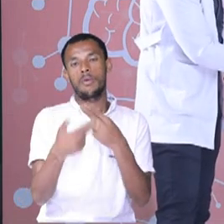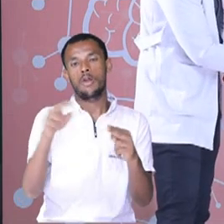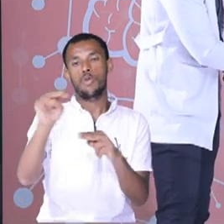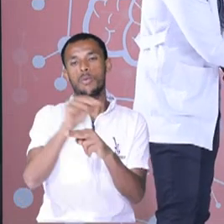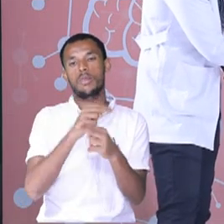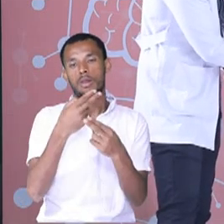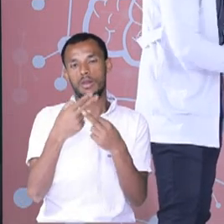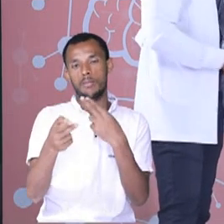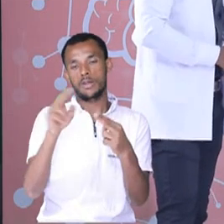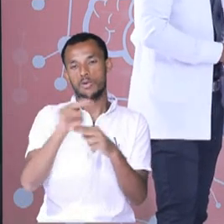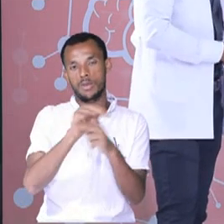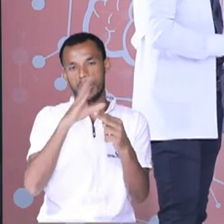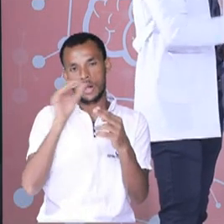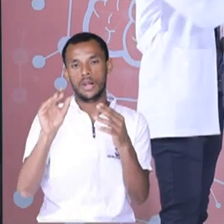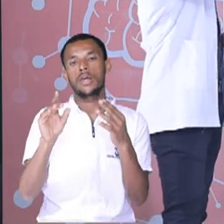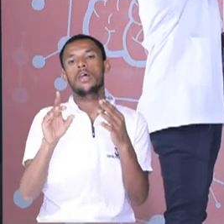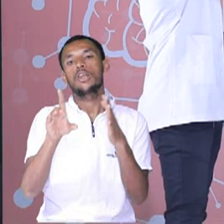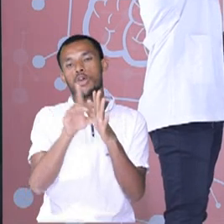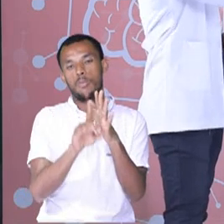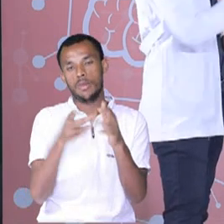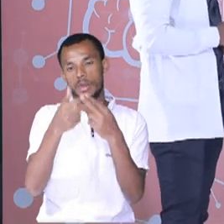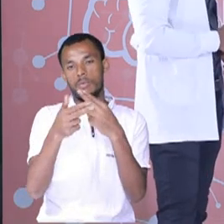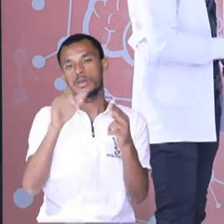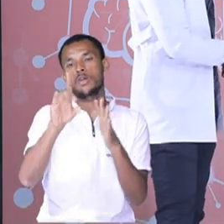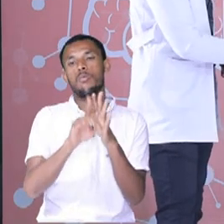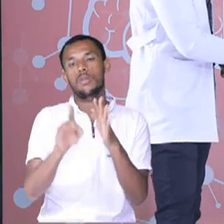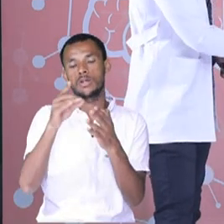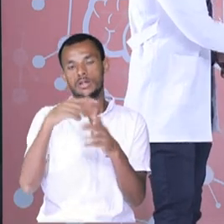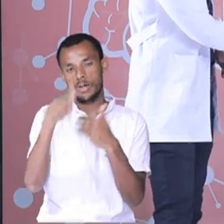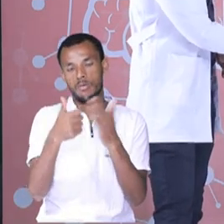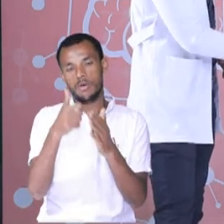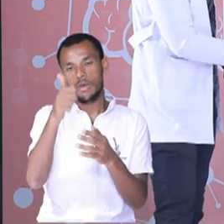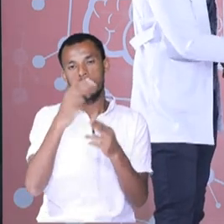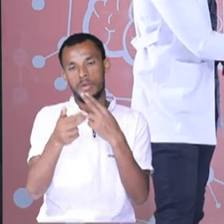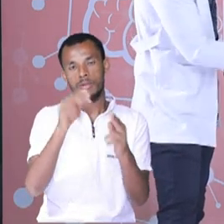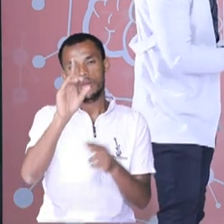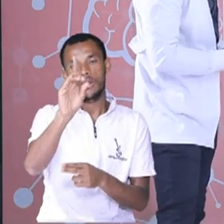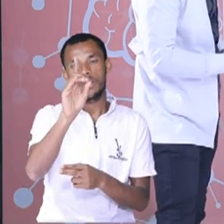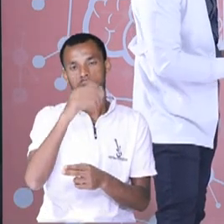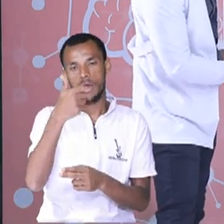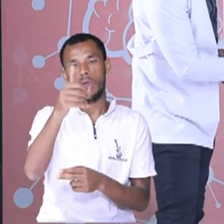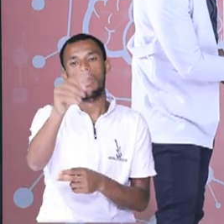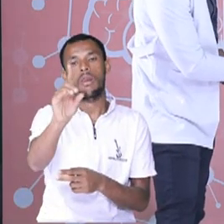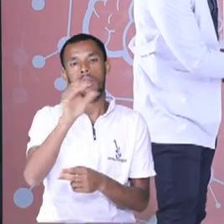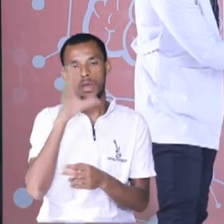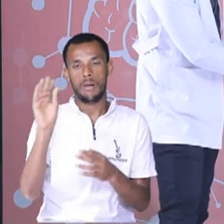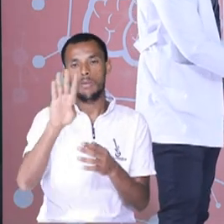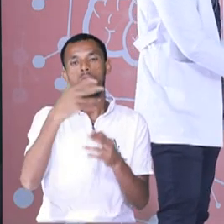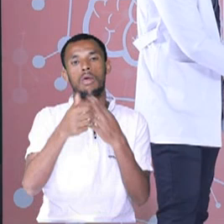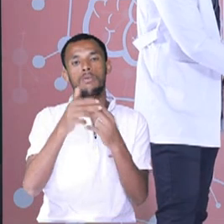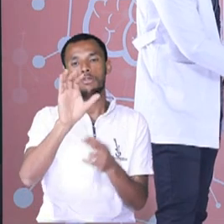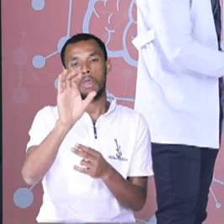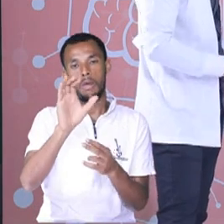by numerator and denominator by the denominator. Therefore, a times d, ad, and b